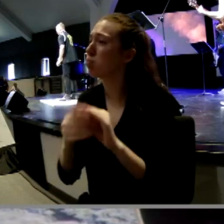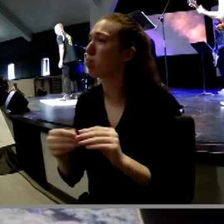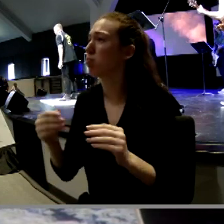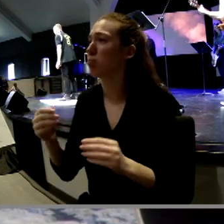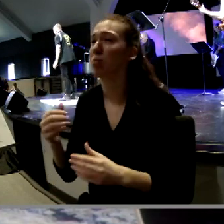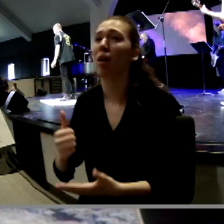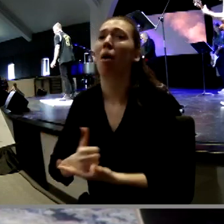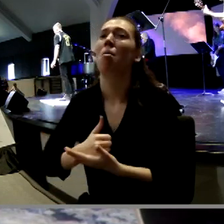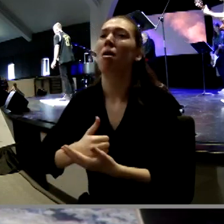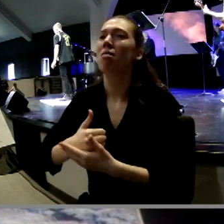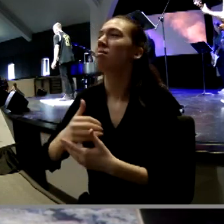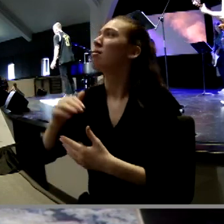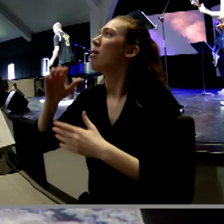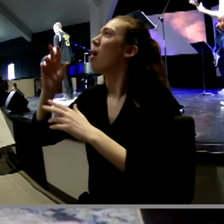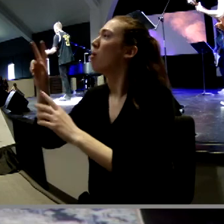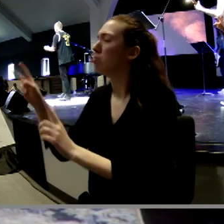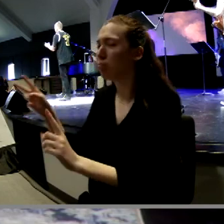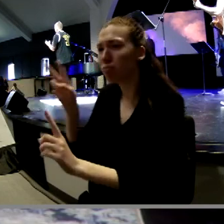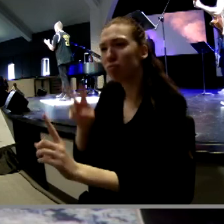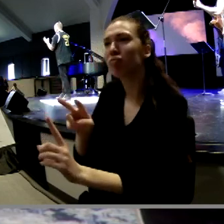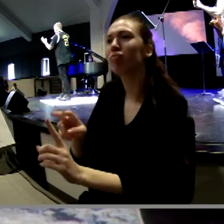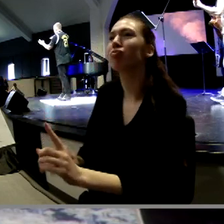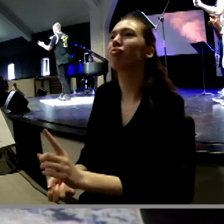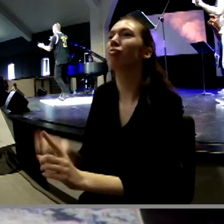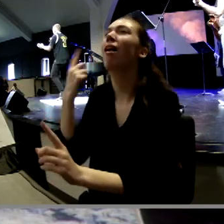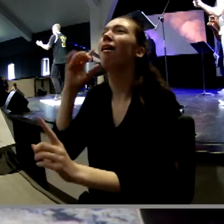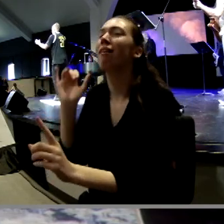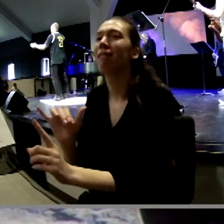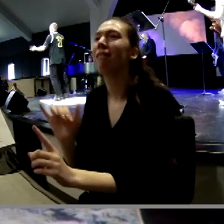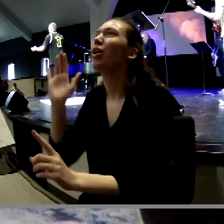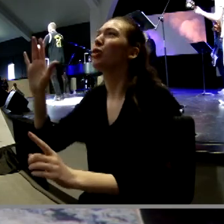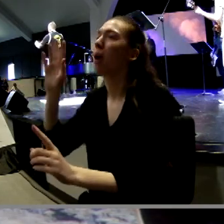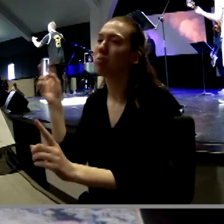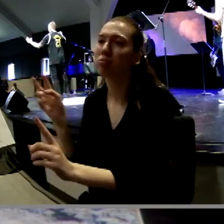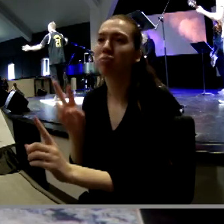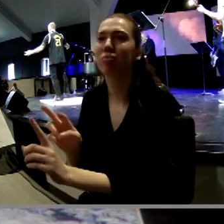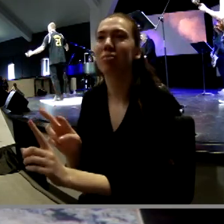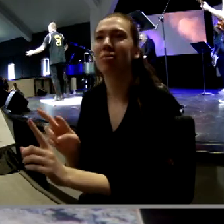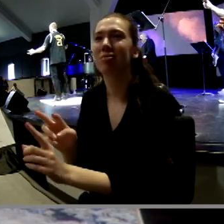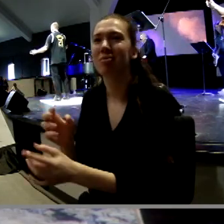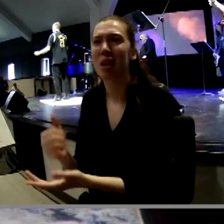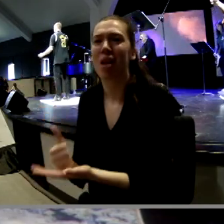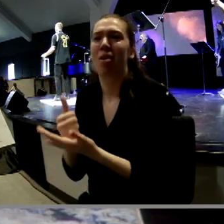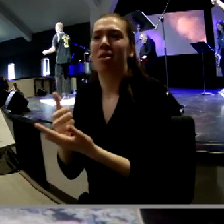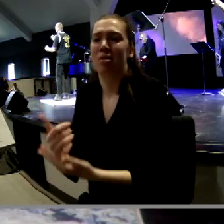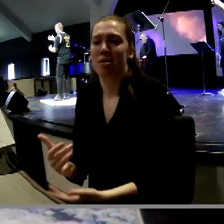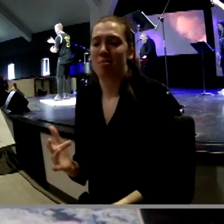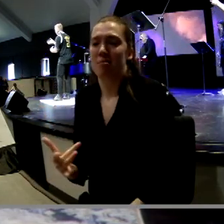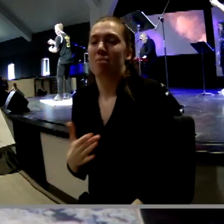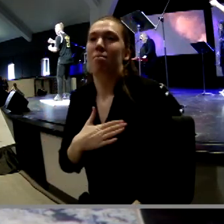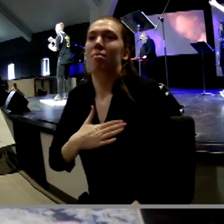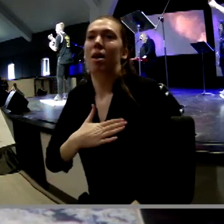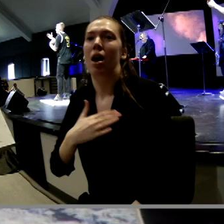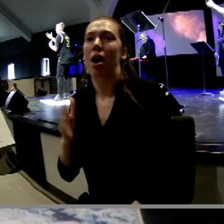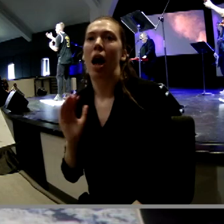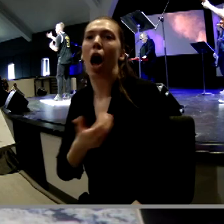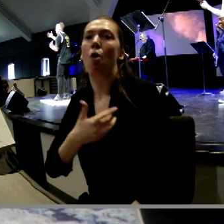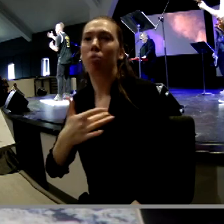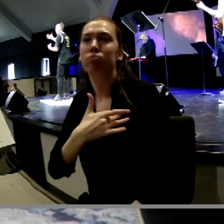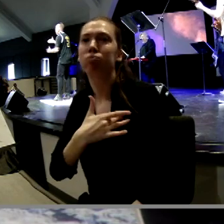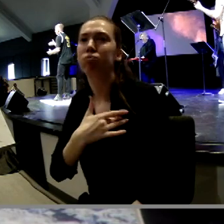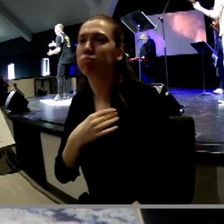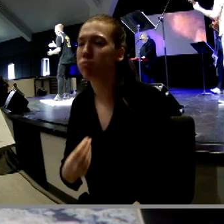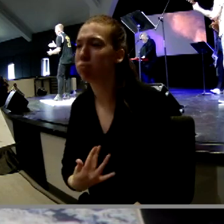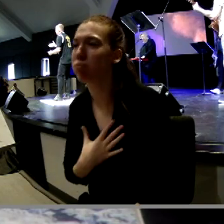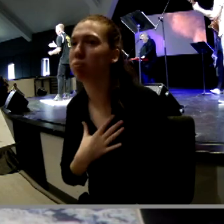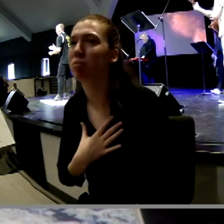see ourselves. Give us the ability to cultivate the soils that are in our own hearts with one another, but in the people that we run